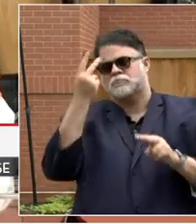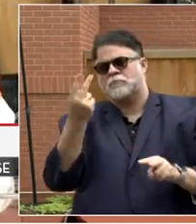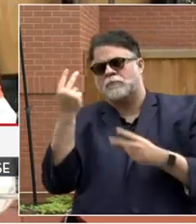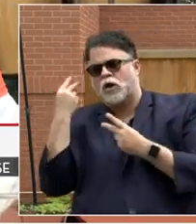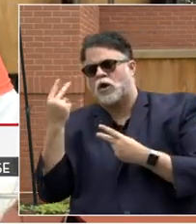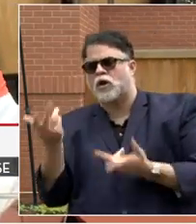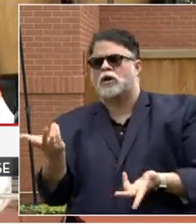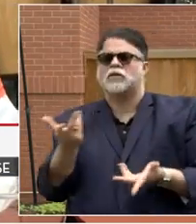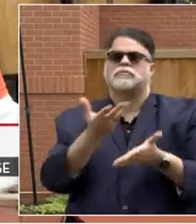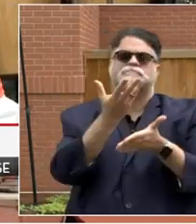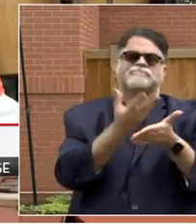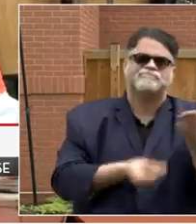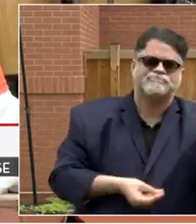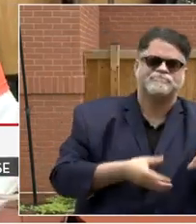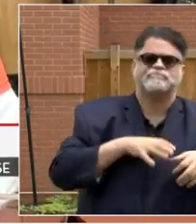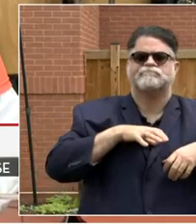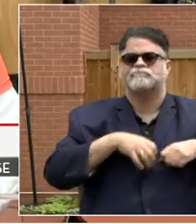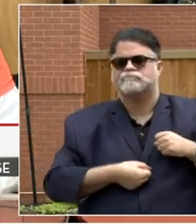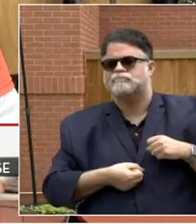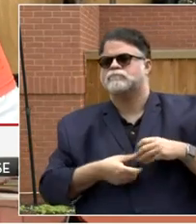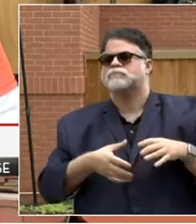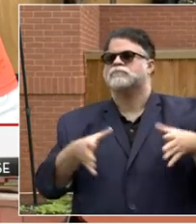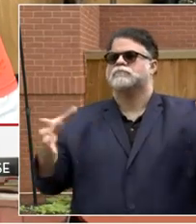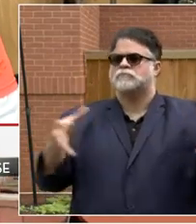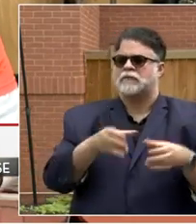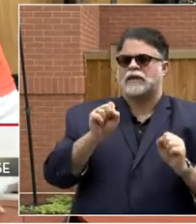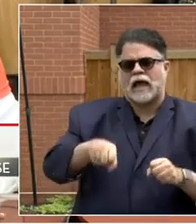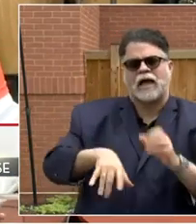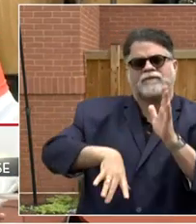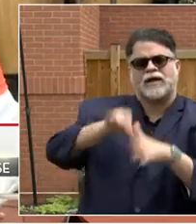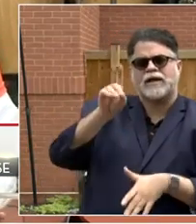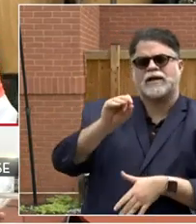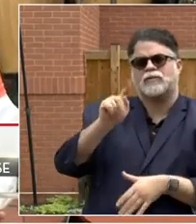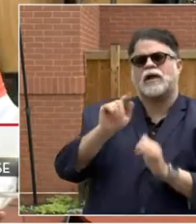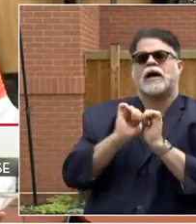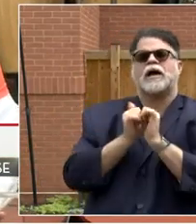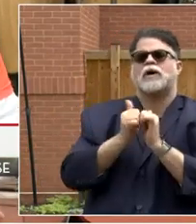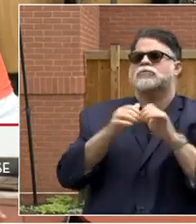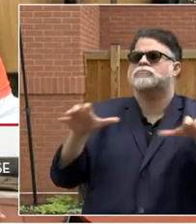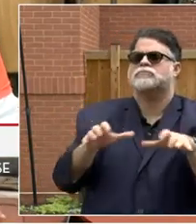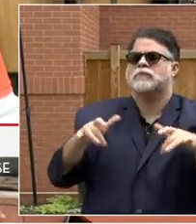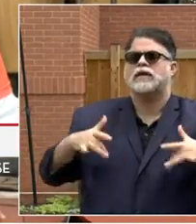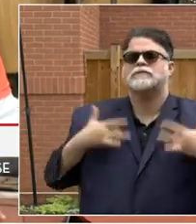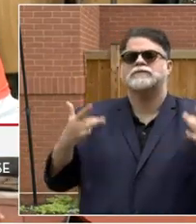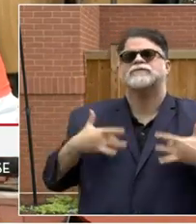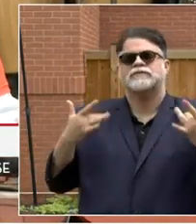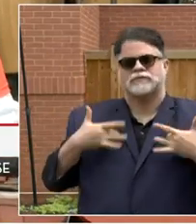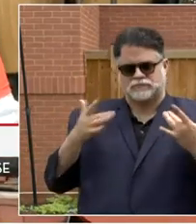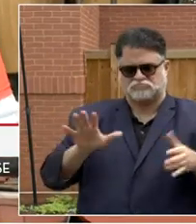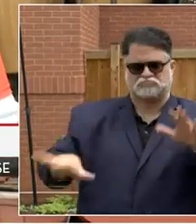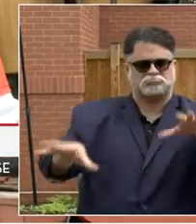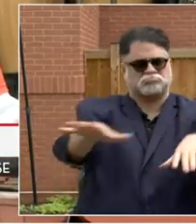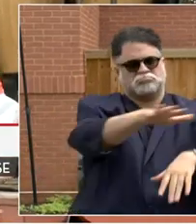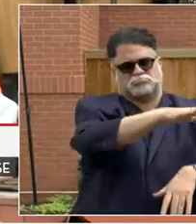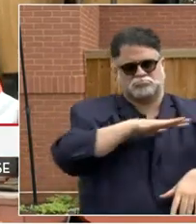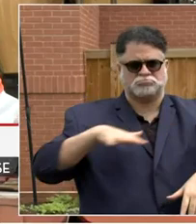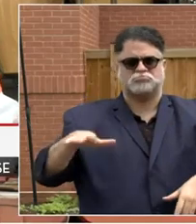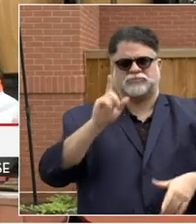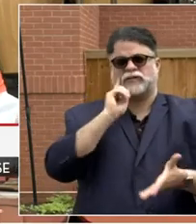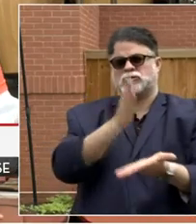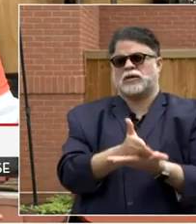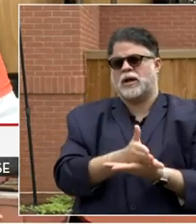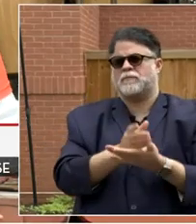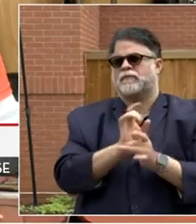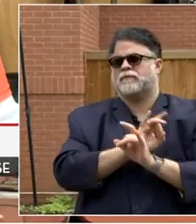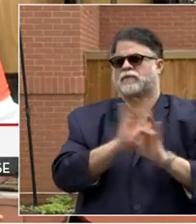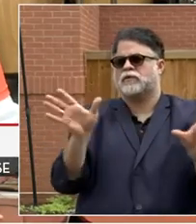to find out about community events that are happening in your area, including our Gun Violence Awareness Community event tomorrow at RFK